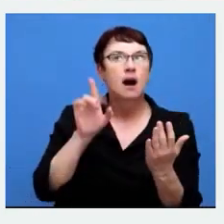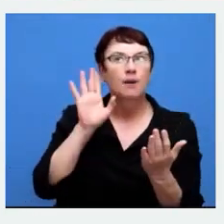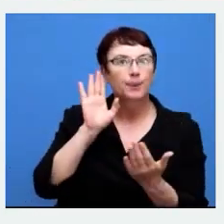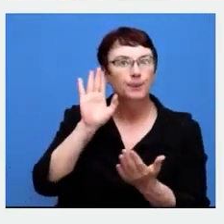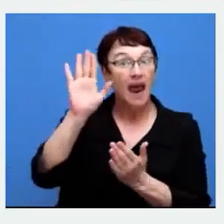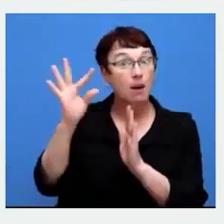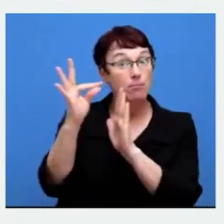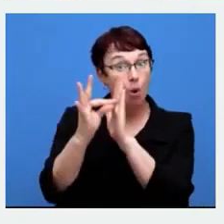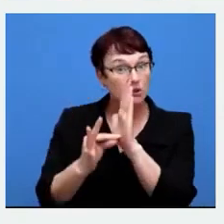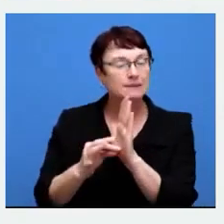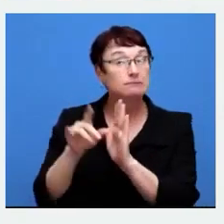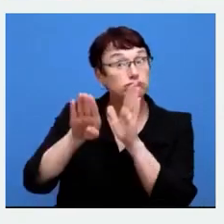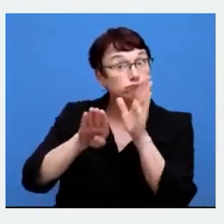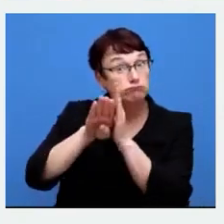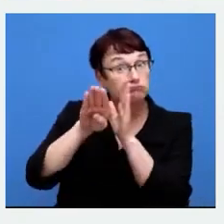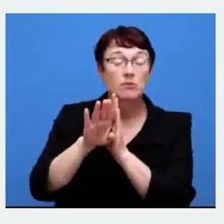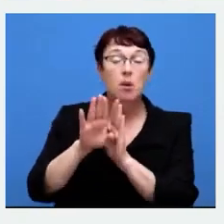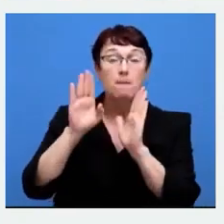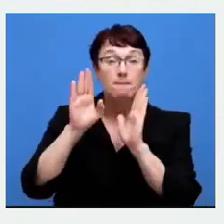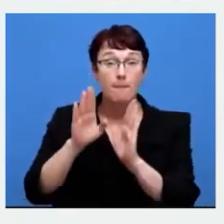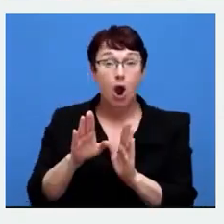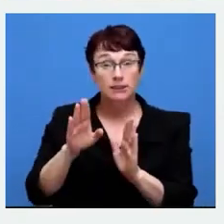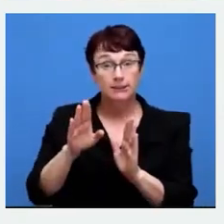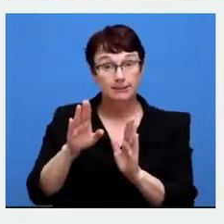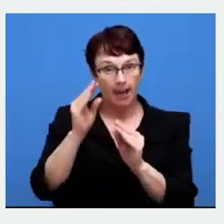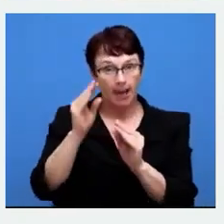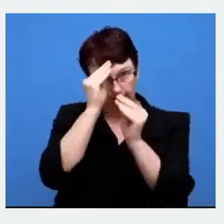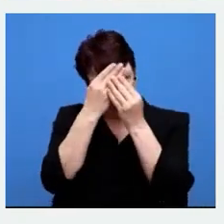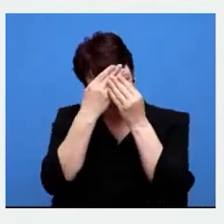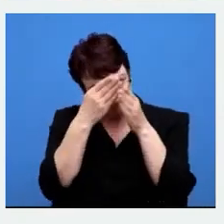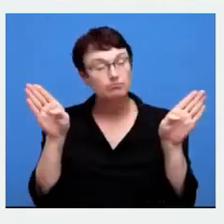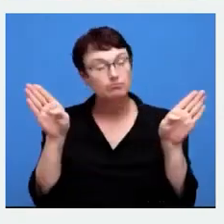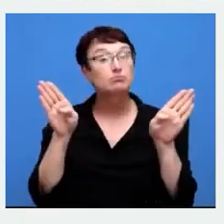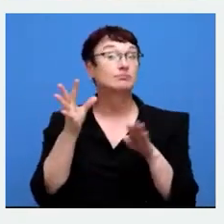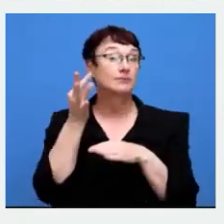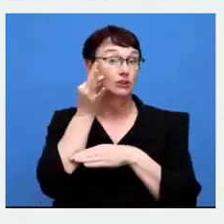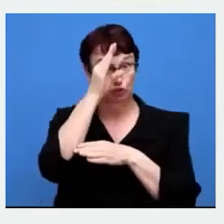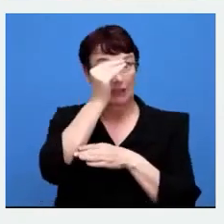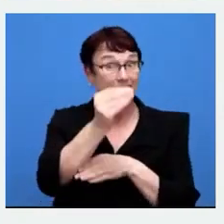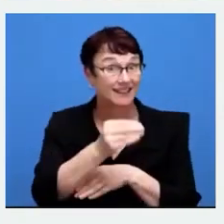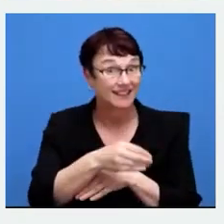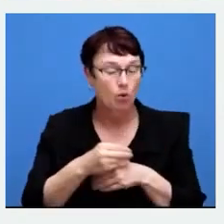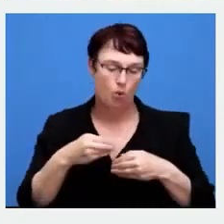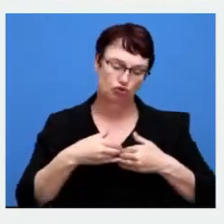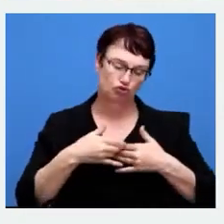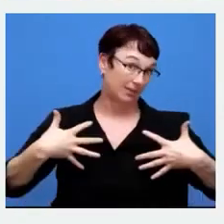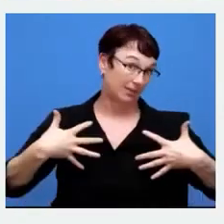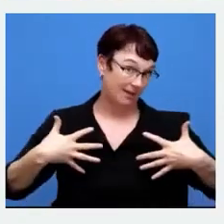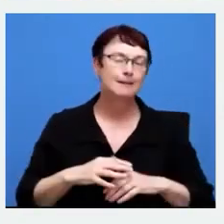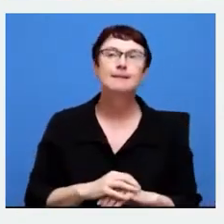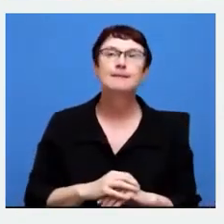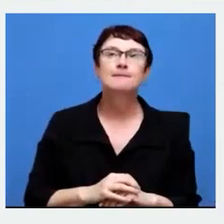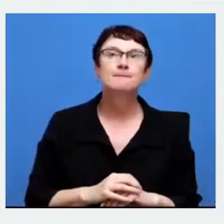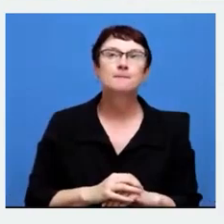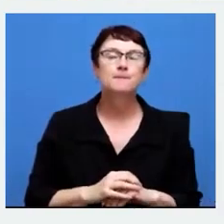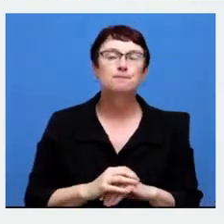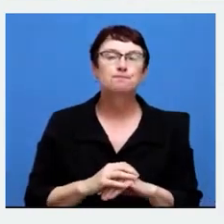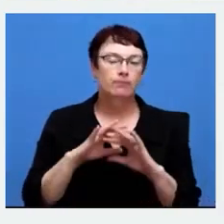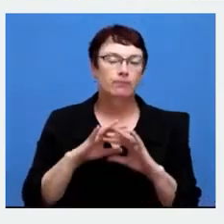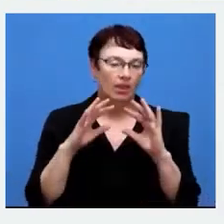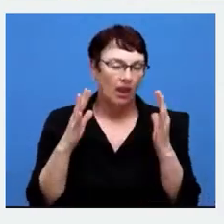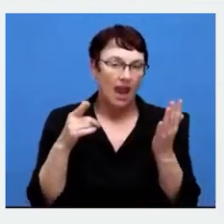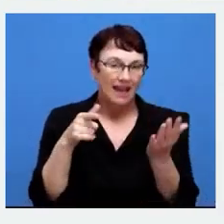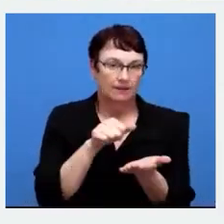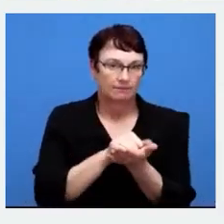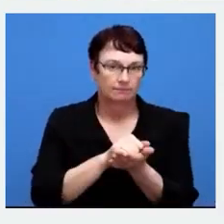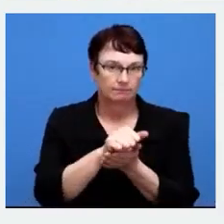so let's say following this publication, we let's say, developed